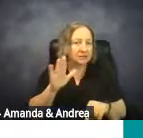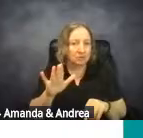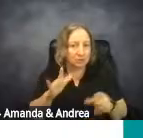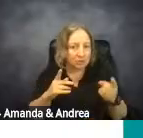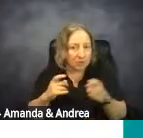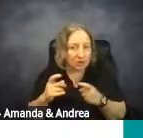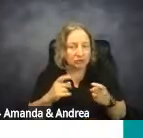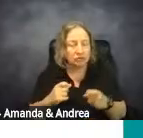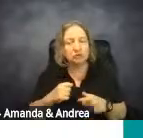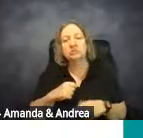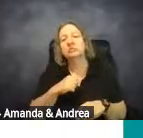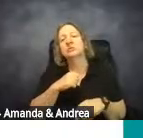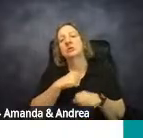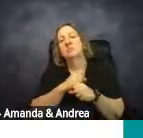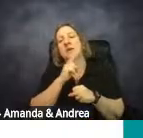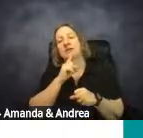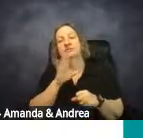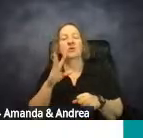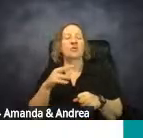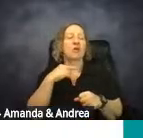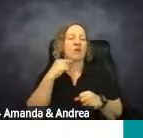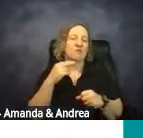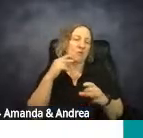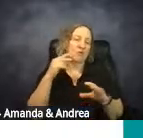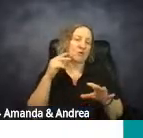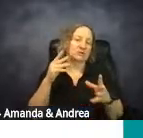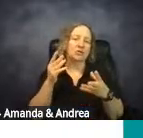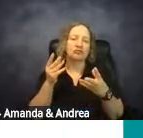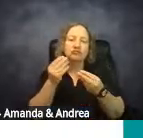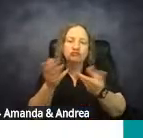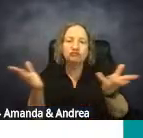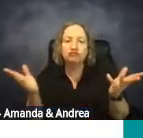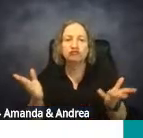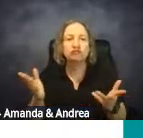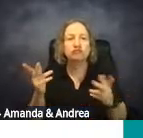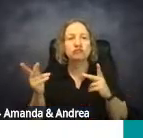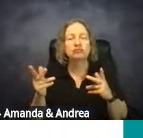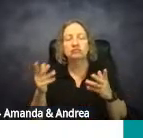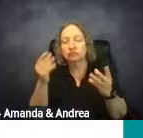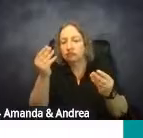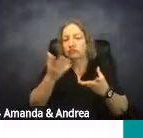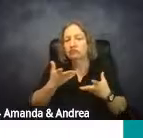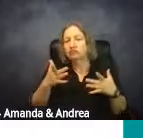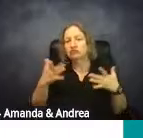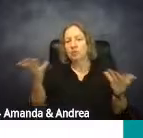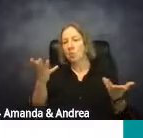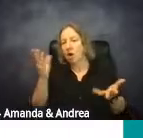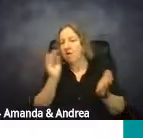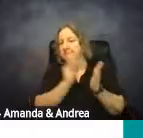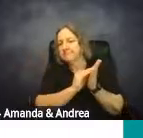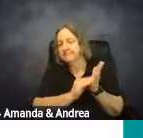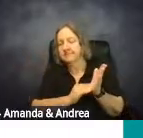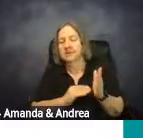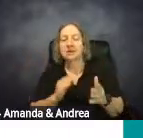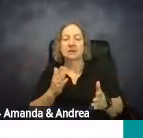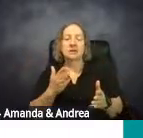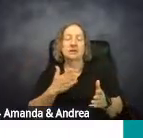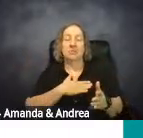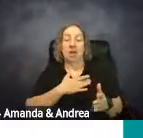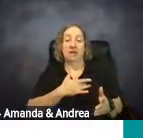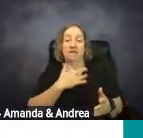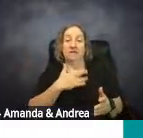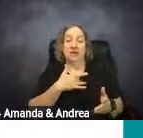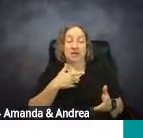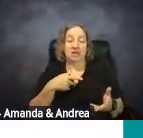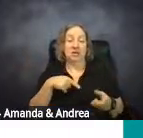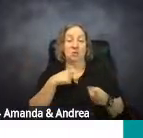that their voices are heard. One of the things that my impression from my time standing with